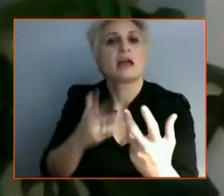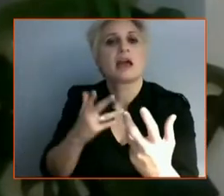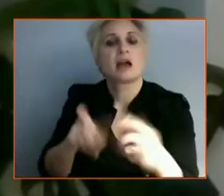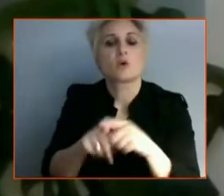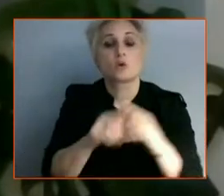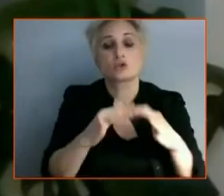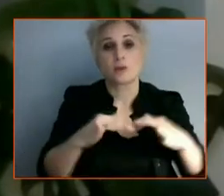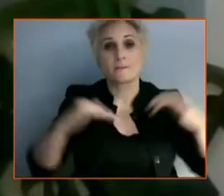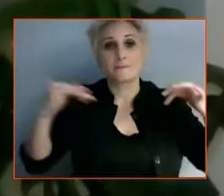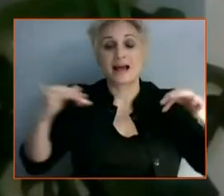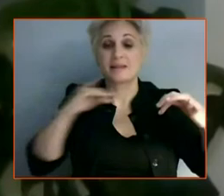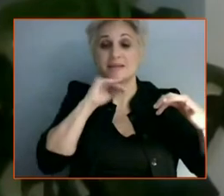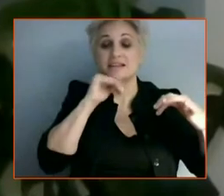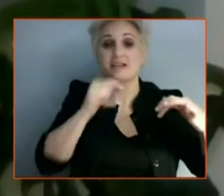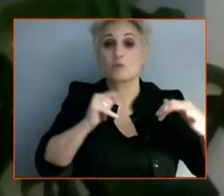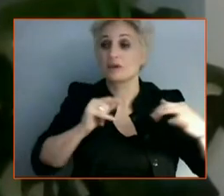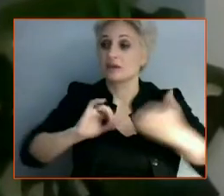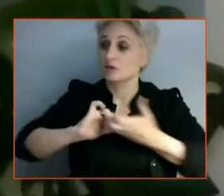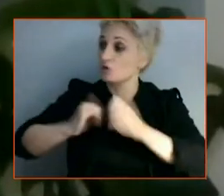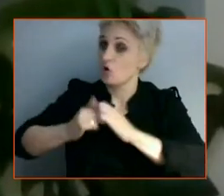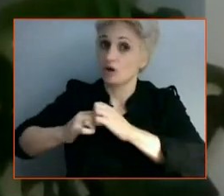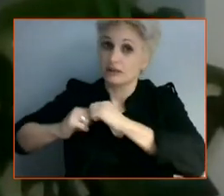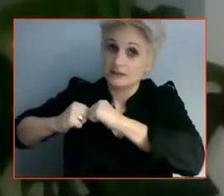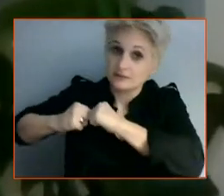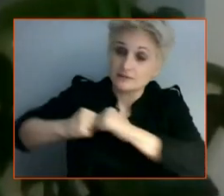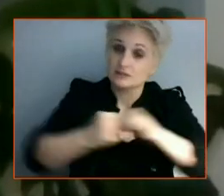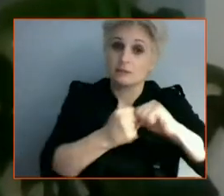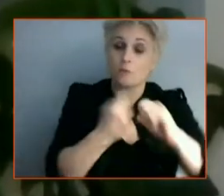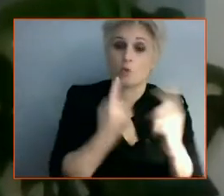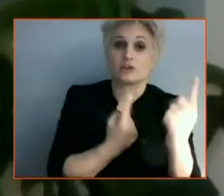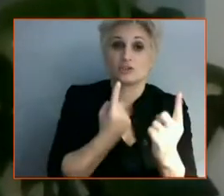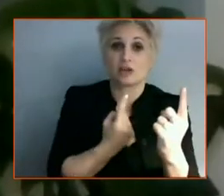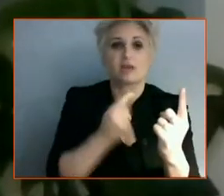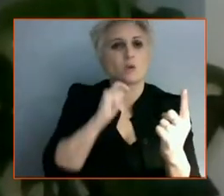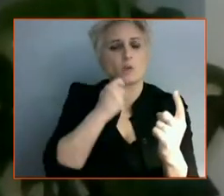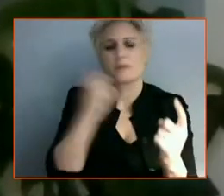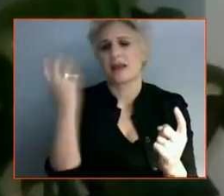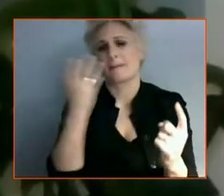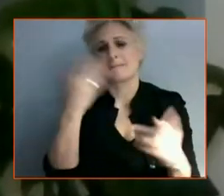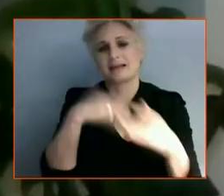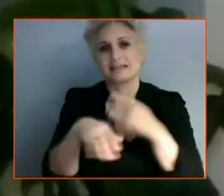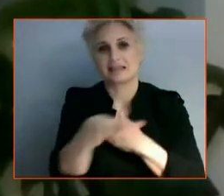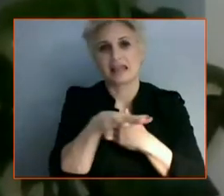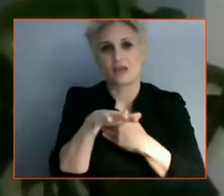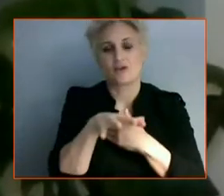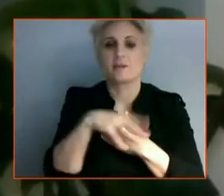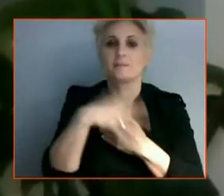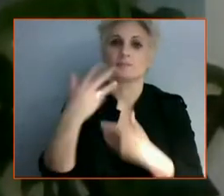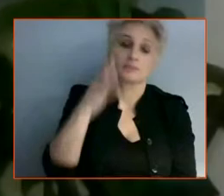fundamentally transformational in this space. And Carmel?